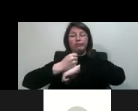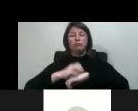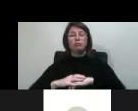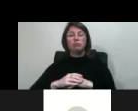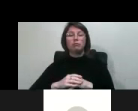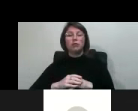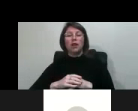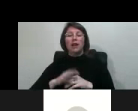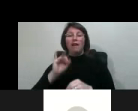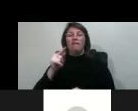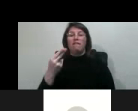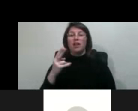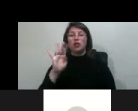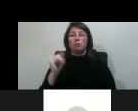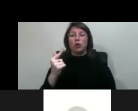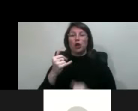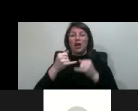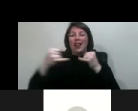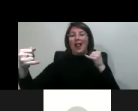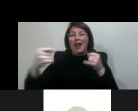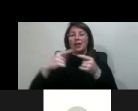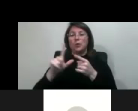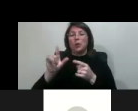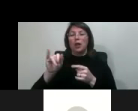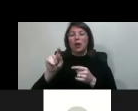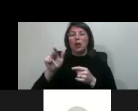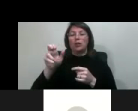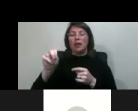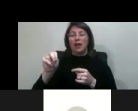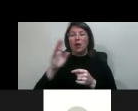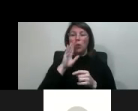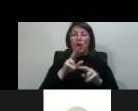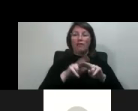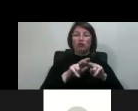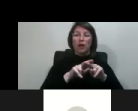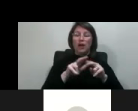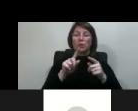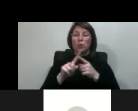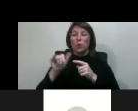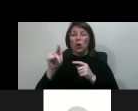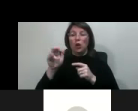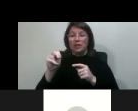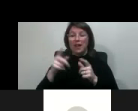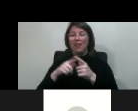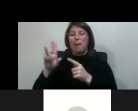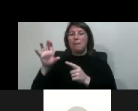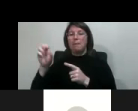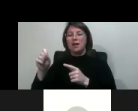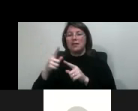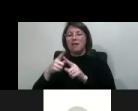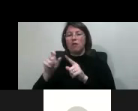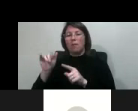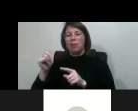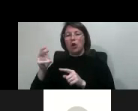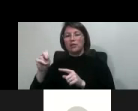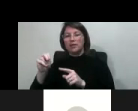of the Fitchburg line out to Littleton. So there'll be trains from Littleton West, but there'll be a bus shuttle that comes from Littleton, either out